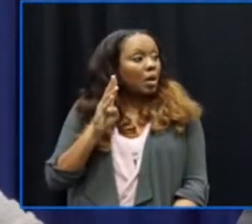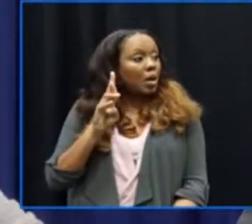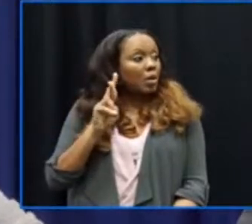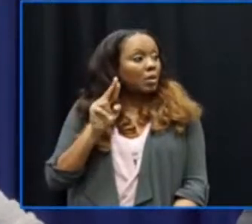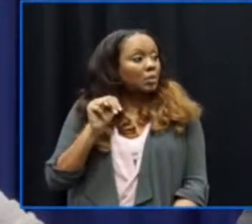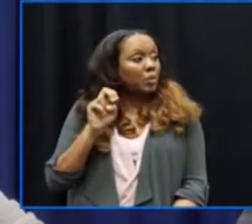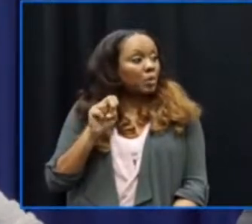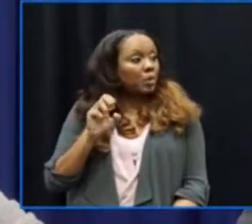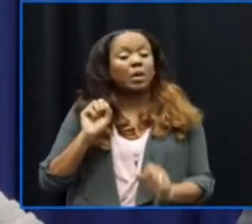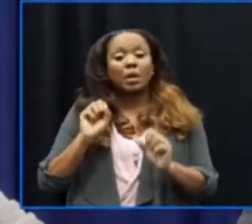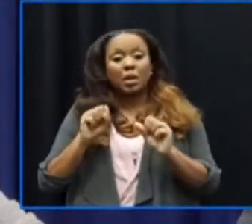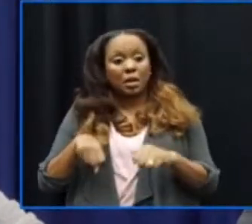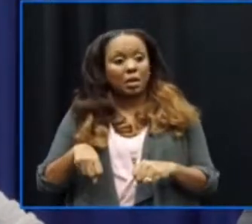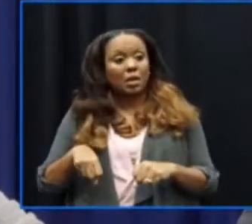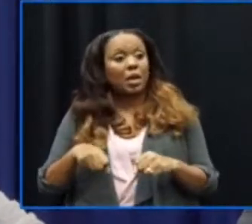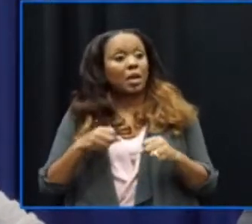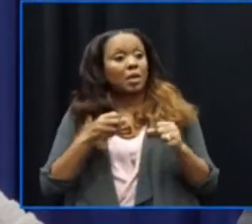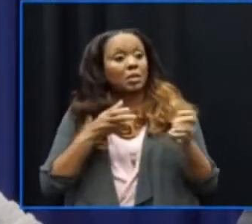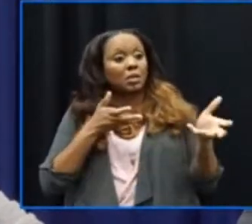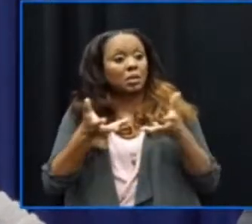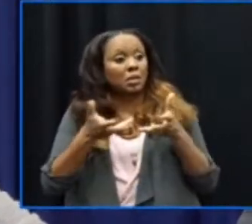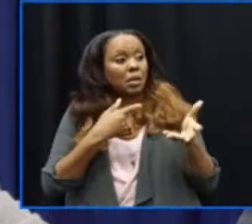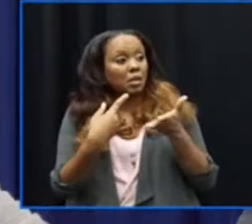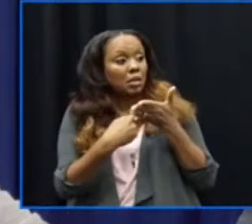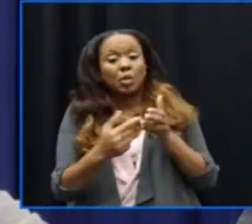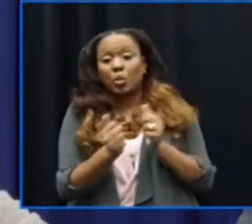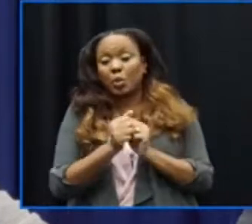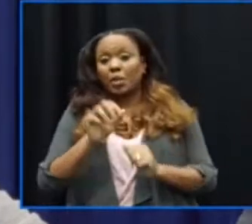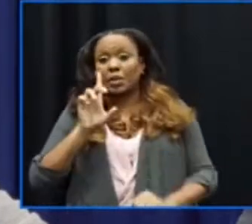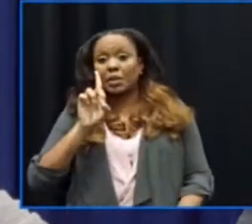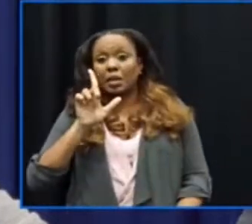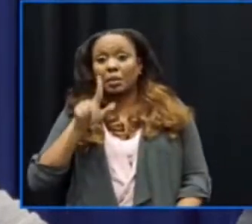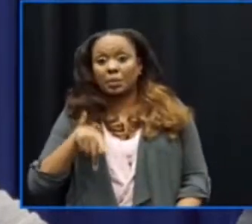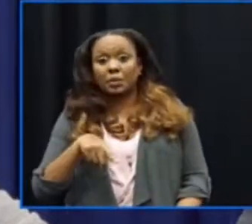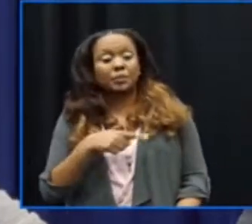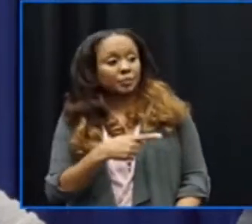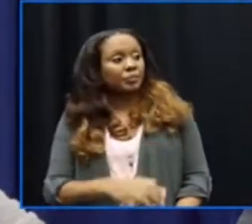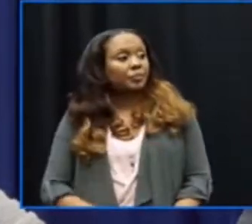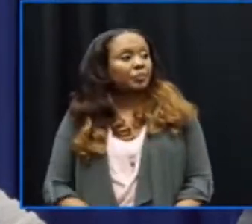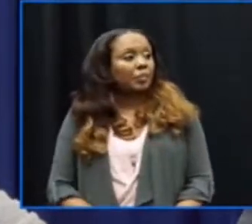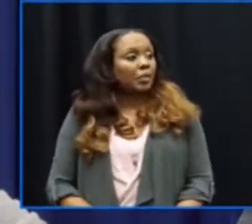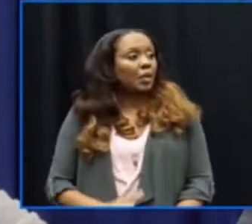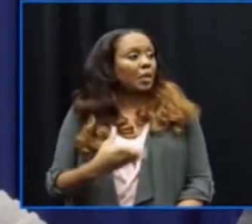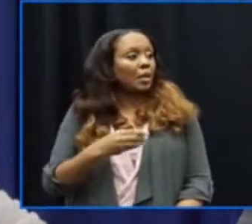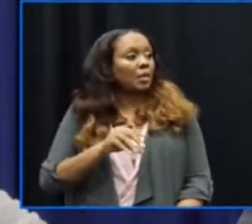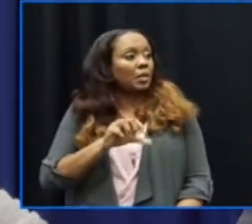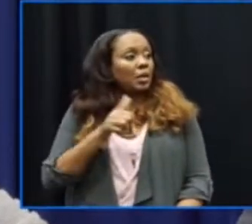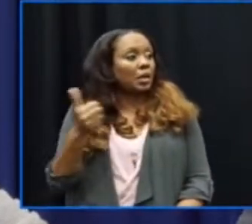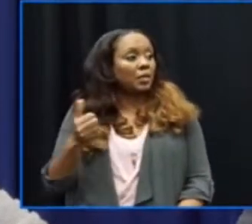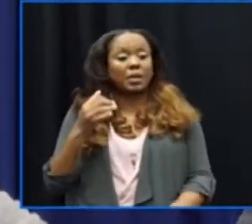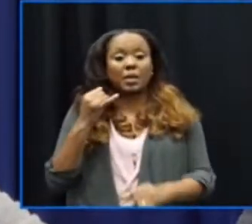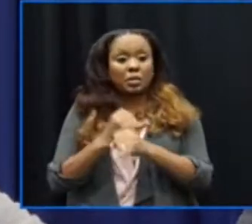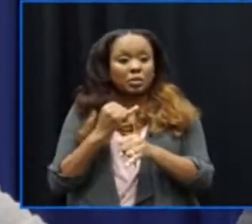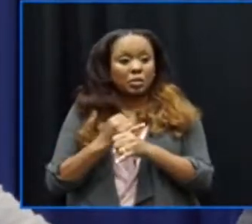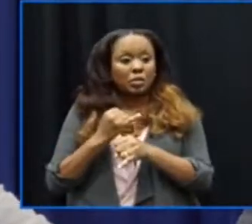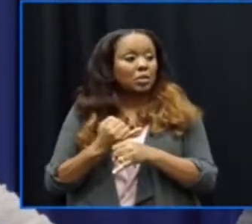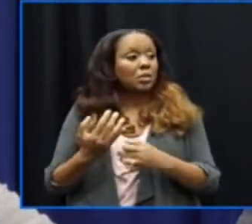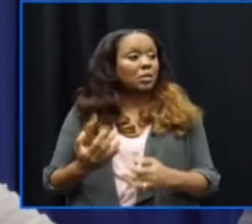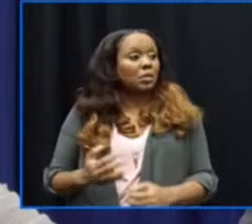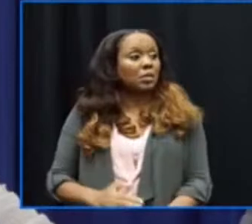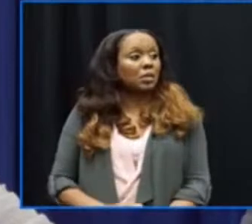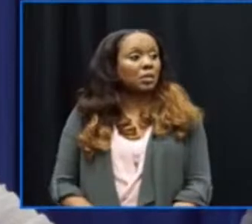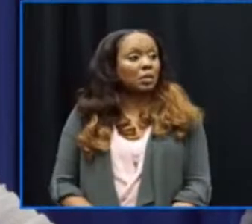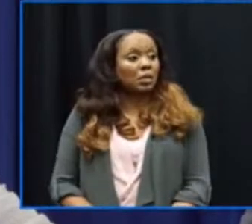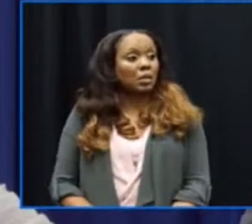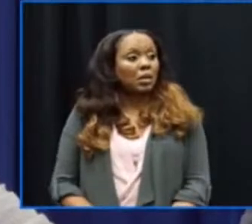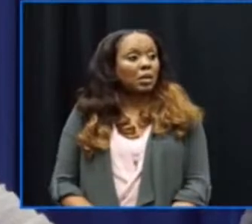address the members of the Democratic Labour Party, as I'm sure that we will also do with other institutions. I've heard the